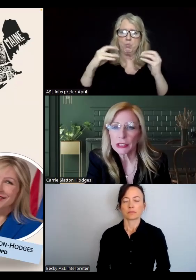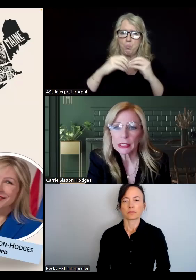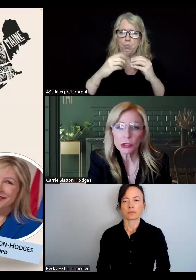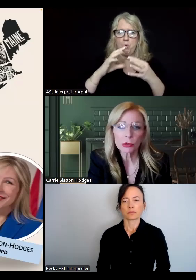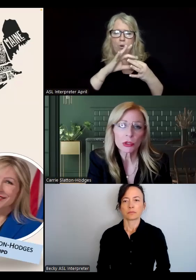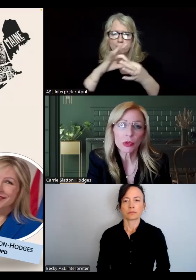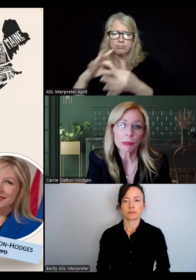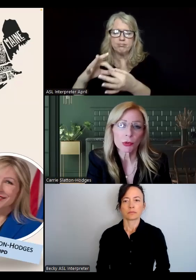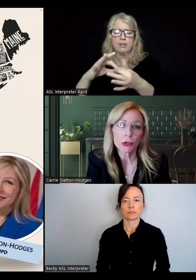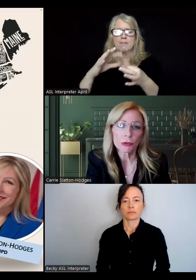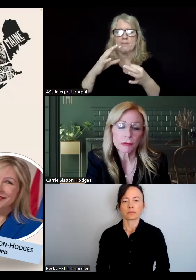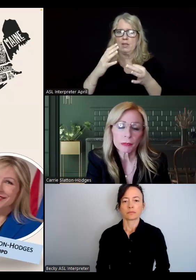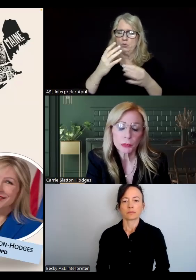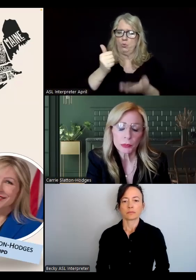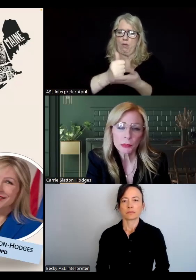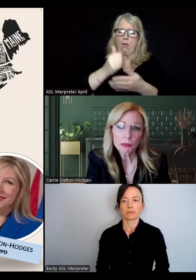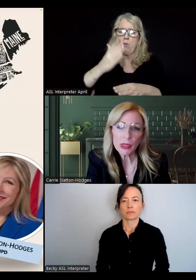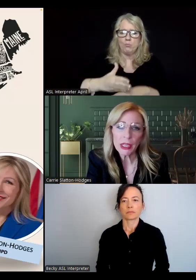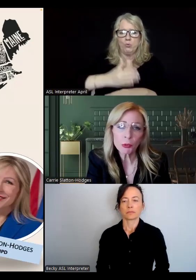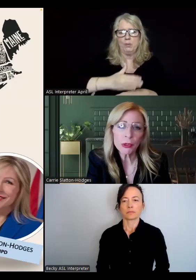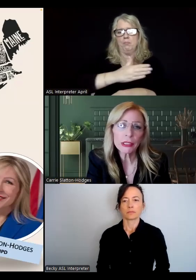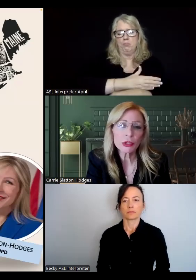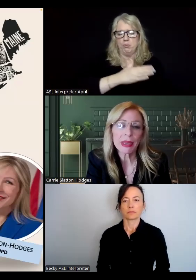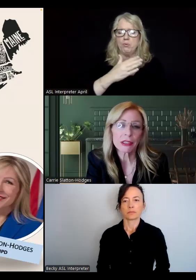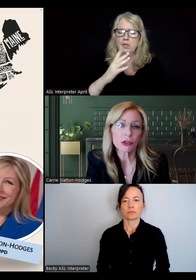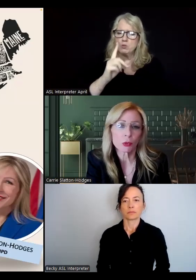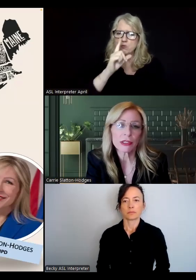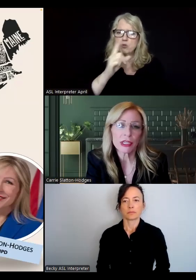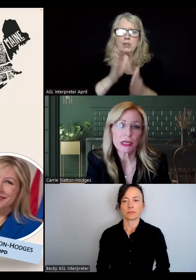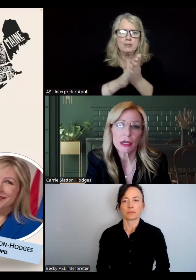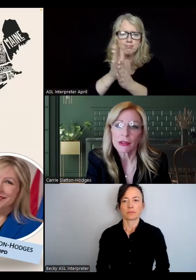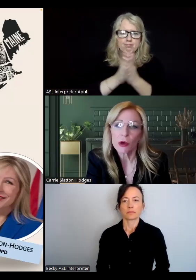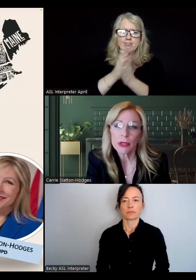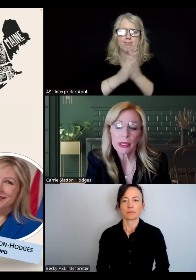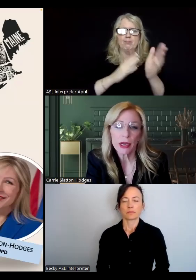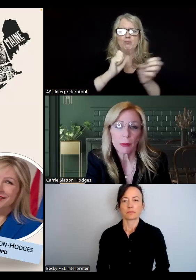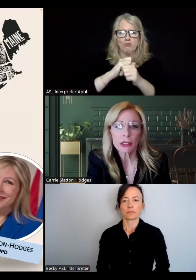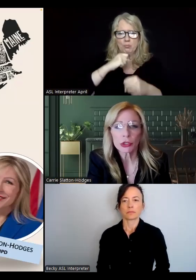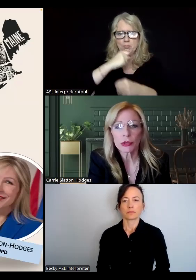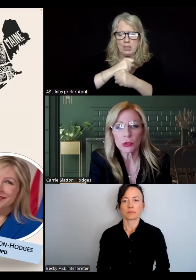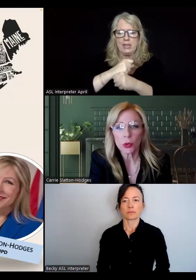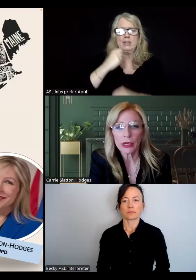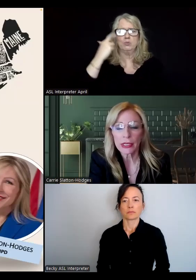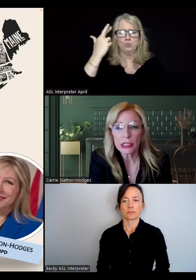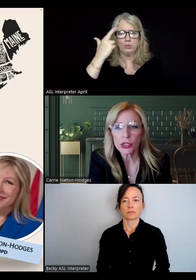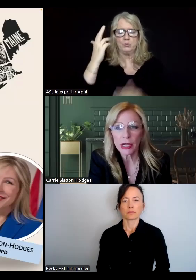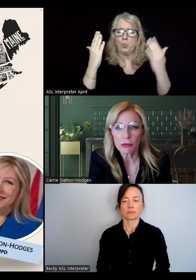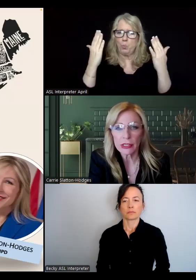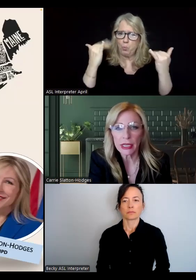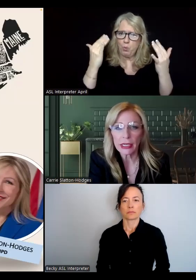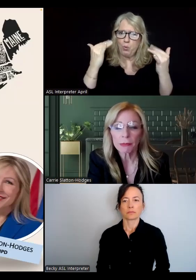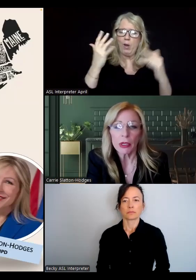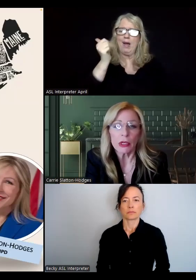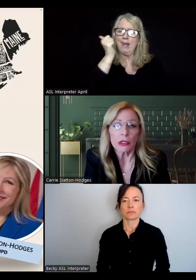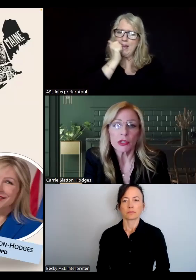life, to continue to improve, and really to make it the reason that we get up and do this work each and